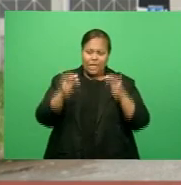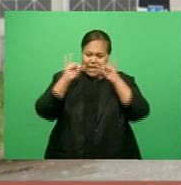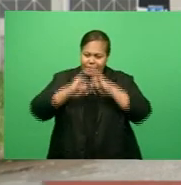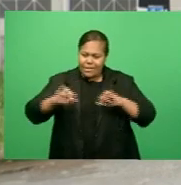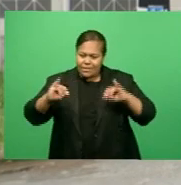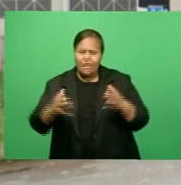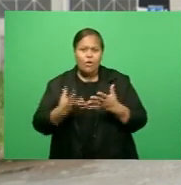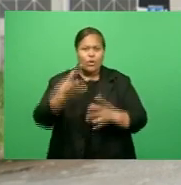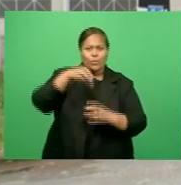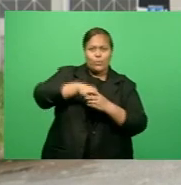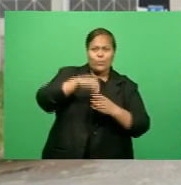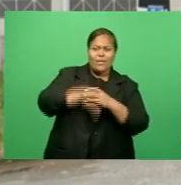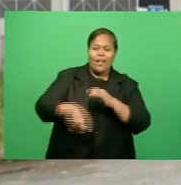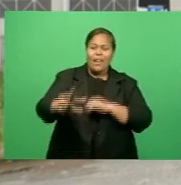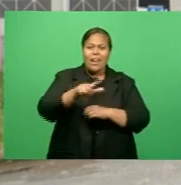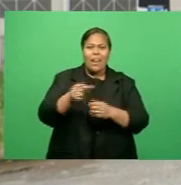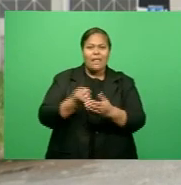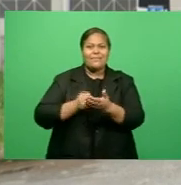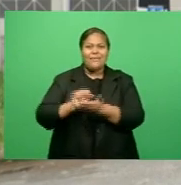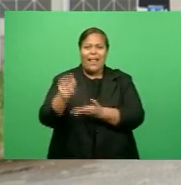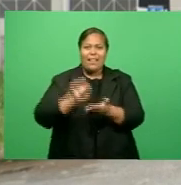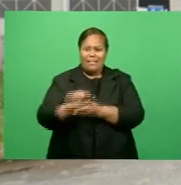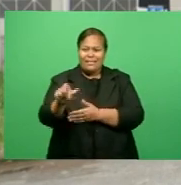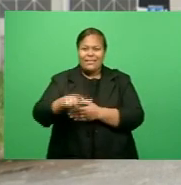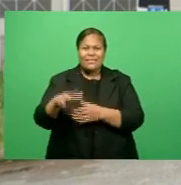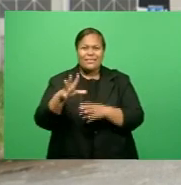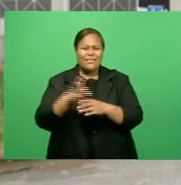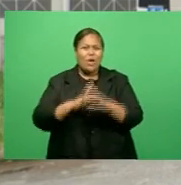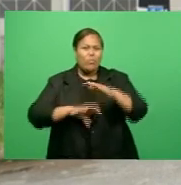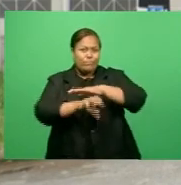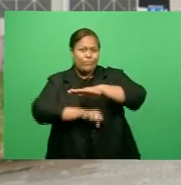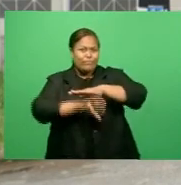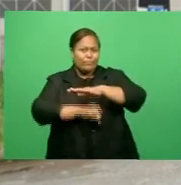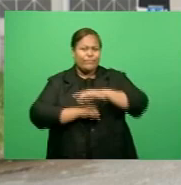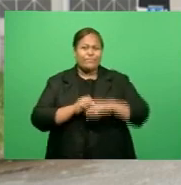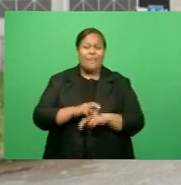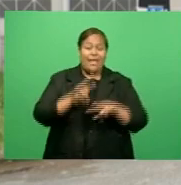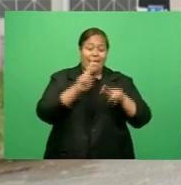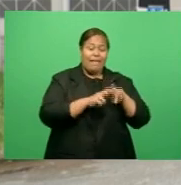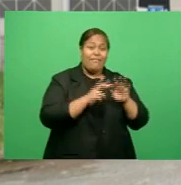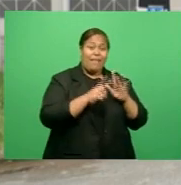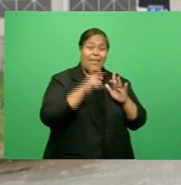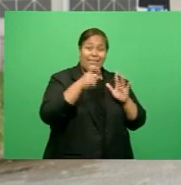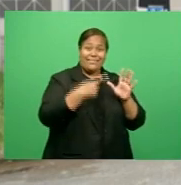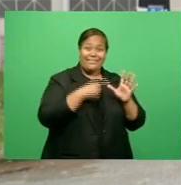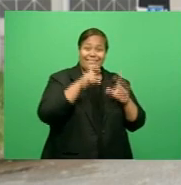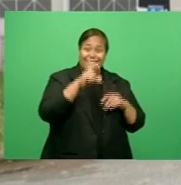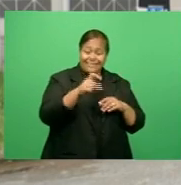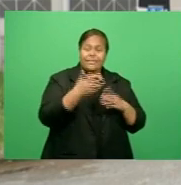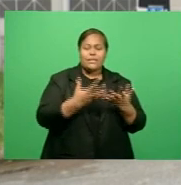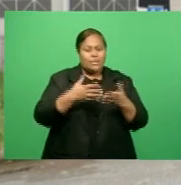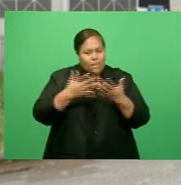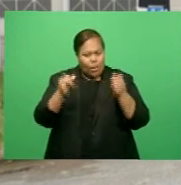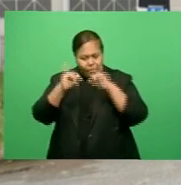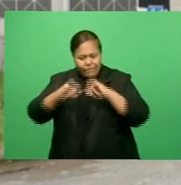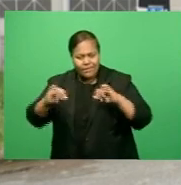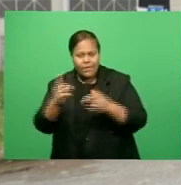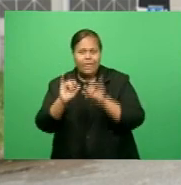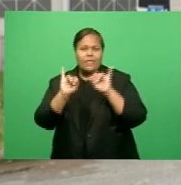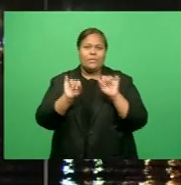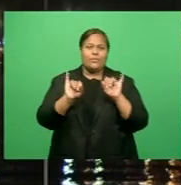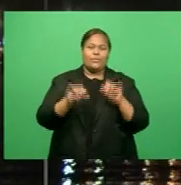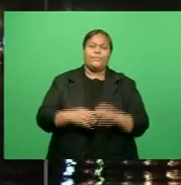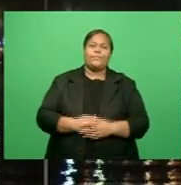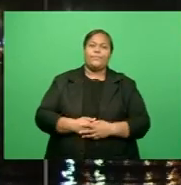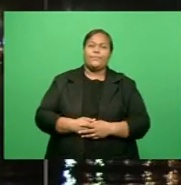recent land sale scams. The Fiji Independent Commission Against Corruption is now investigating the matter. TAILEVU, FBC